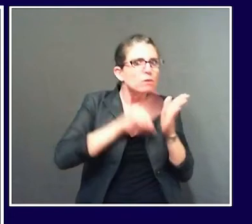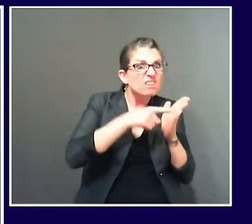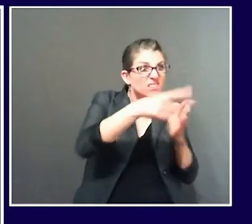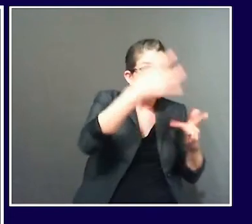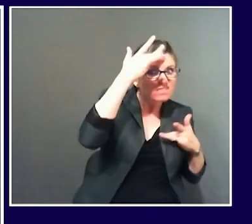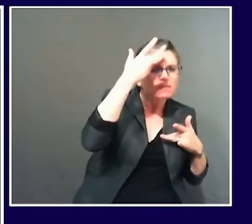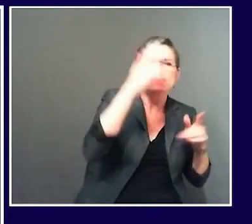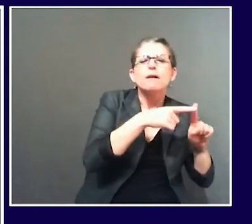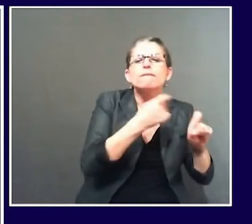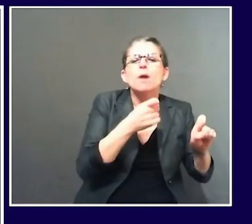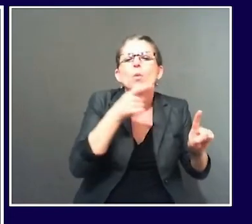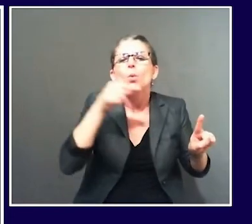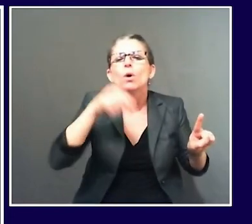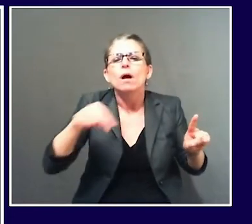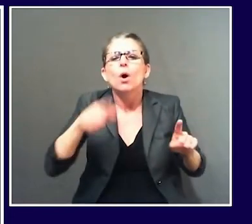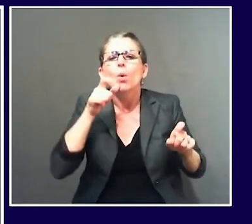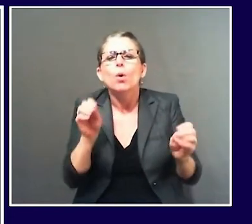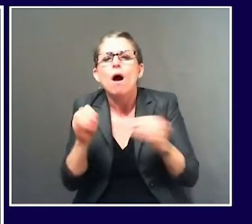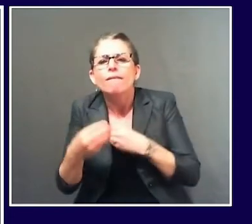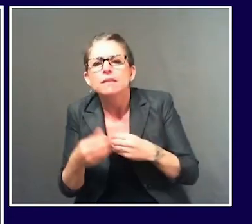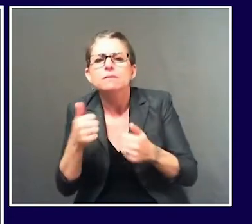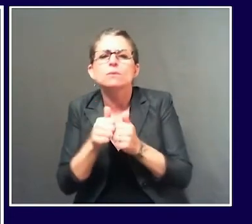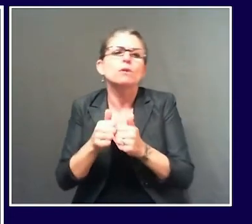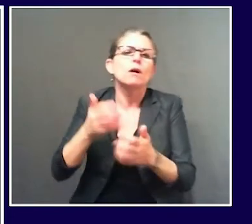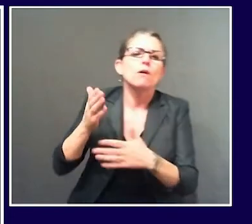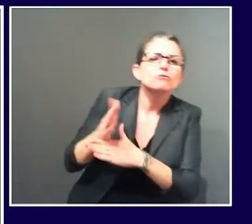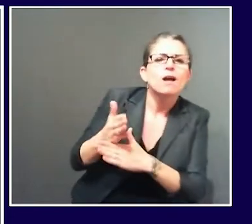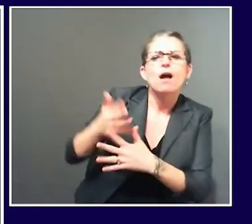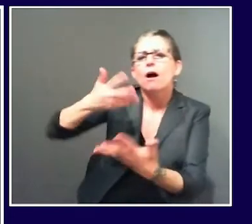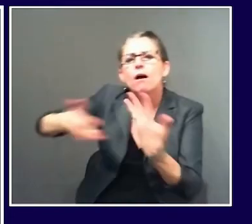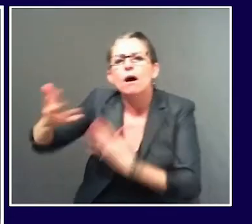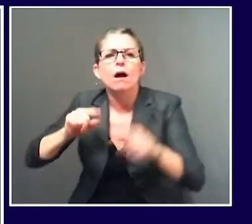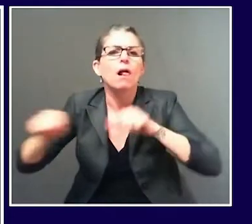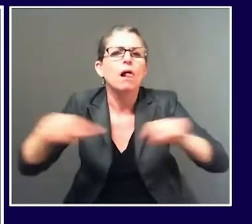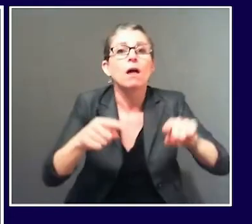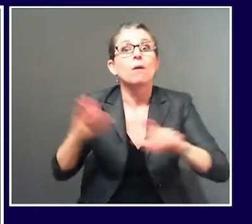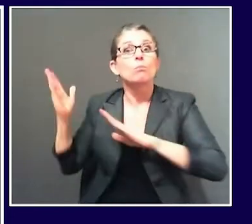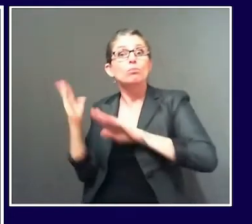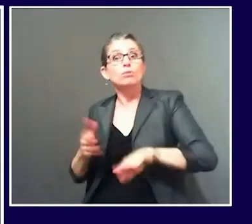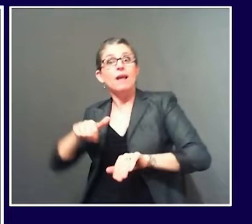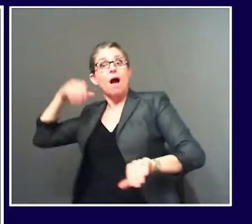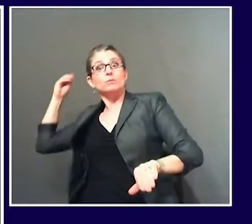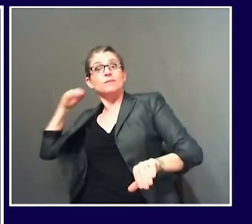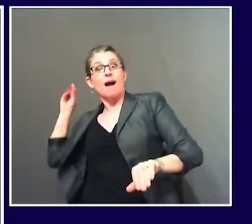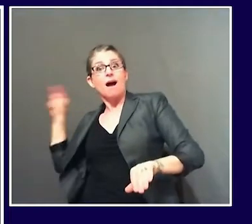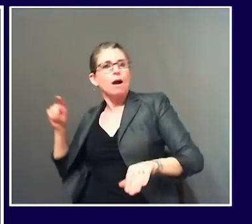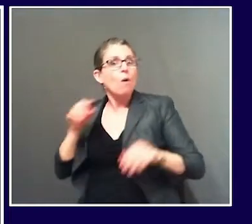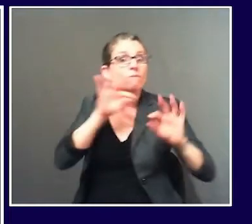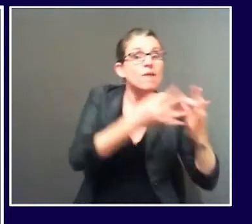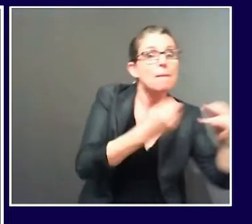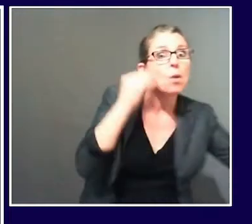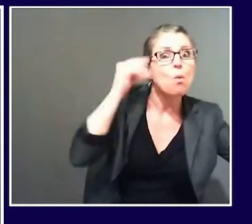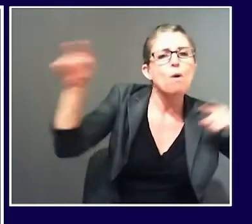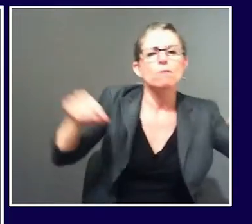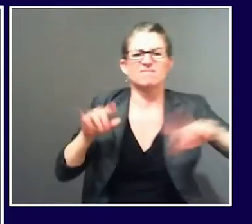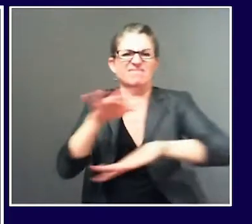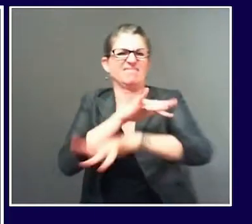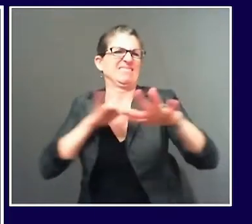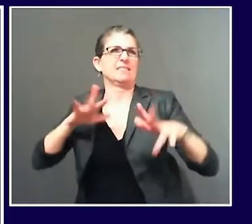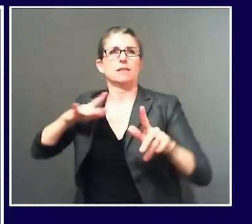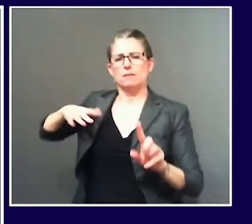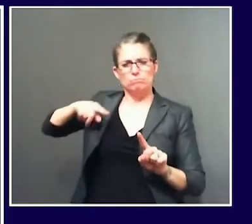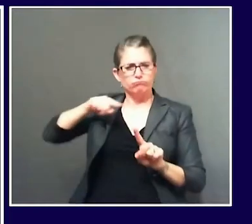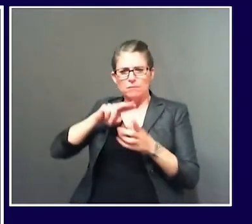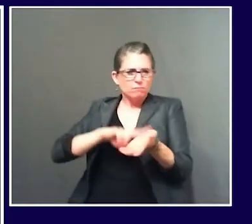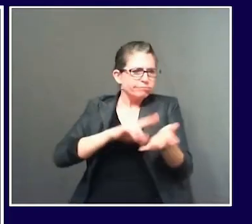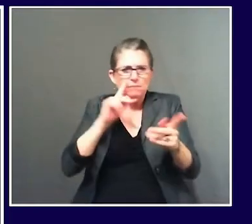the source of transmission itself, or whether it happened to be the case that other individuals across the community who